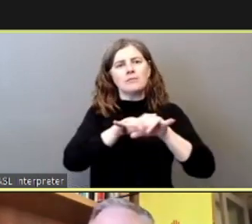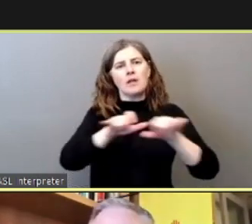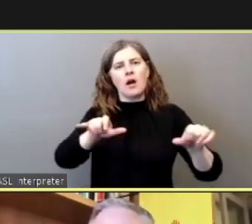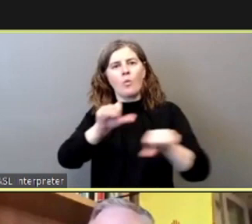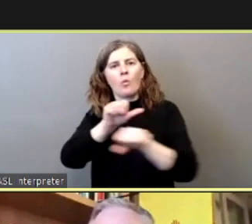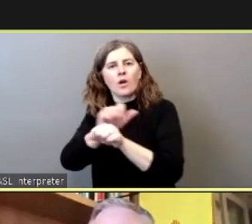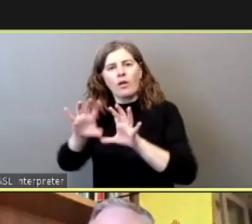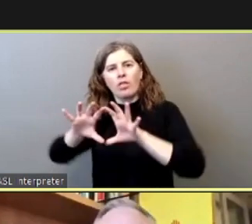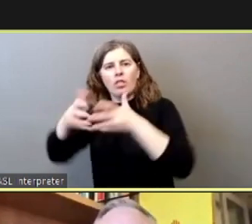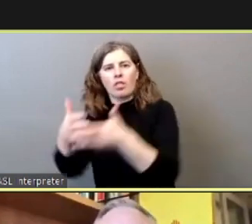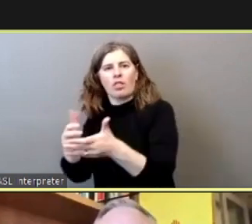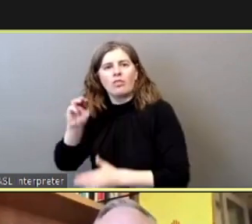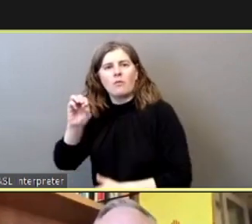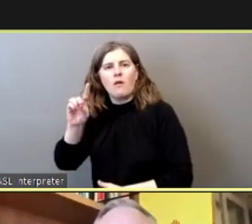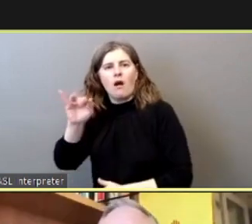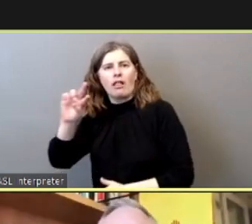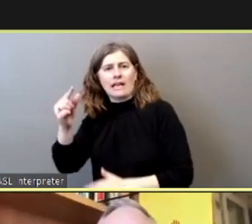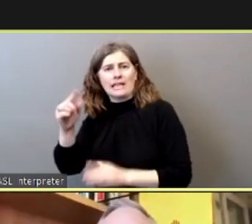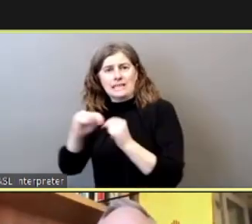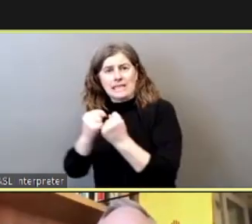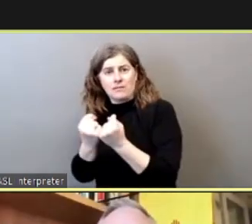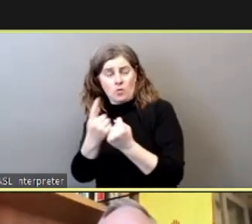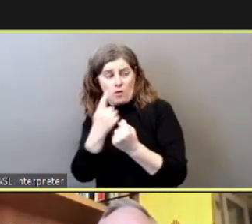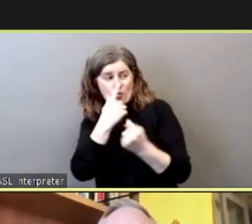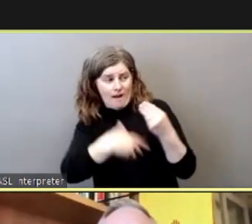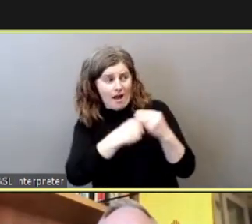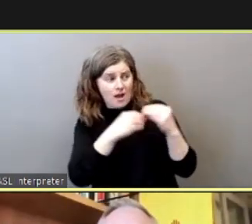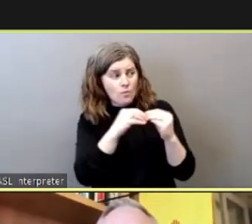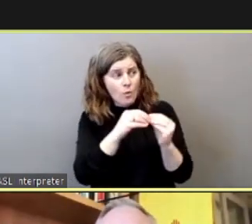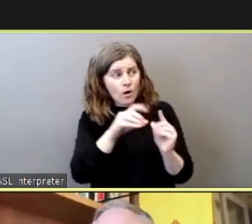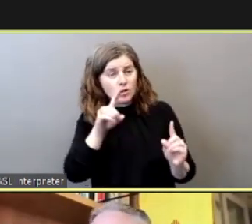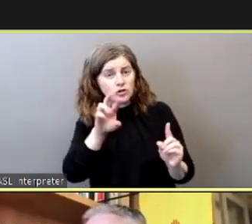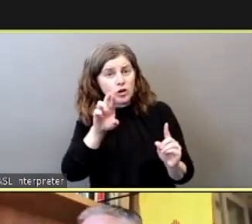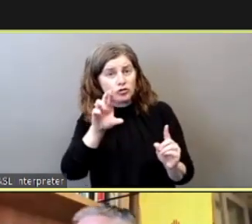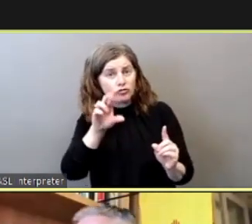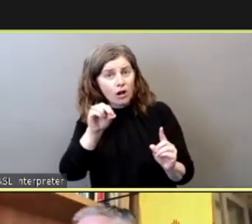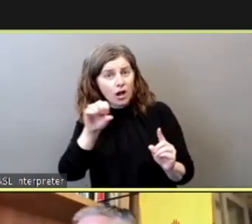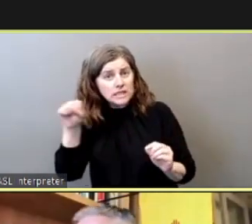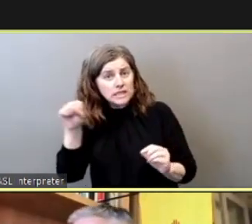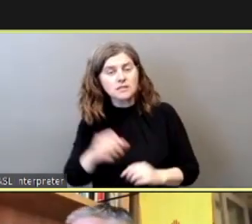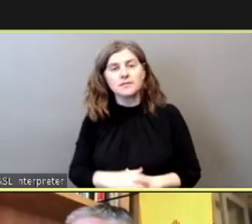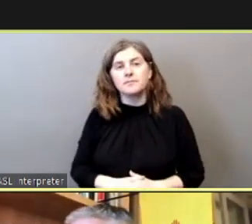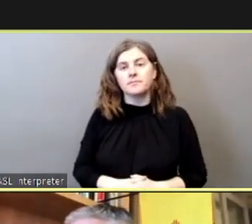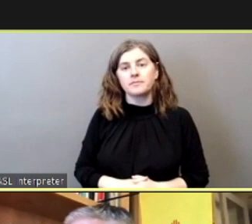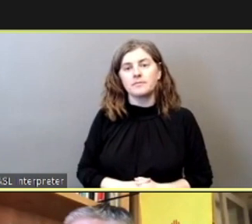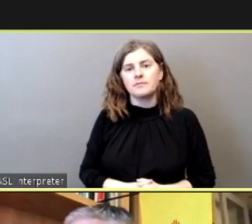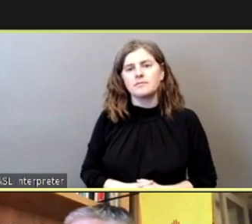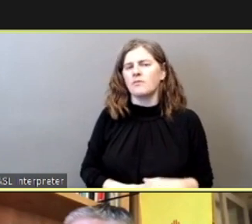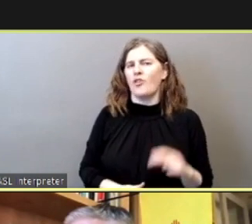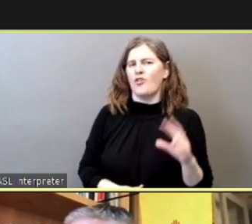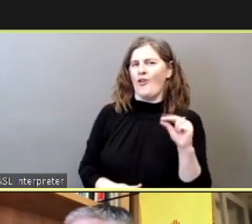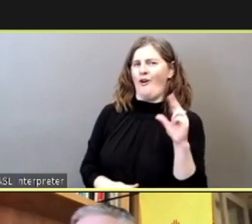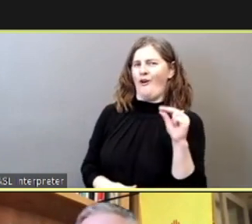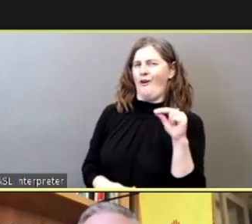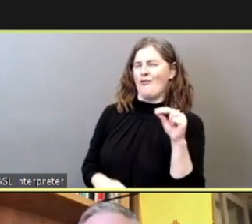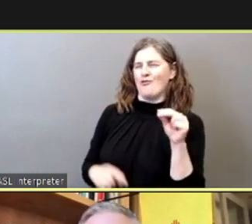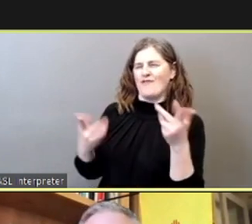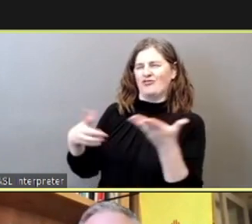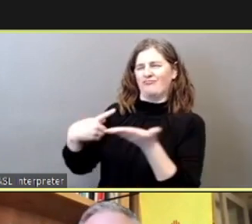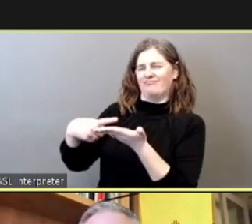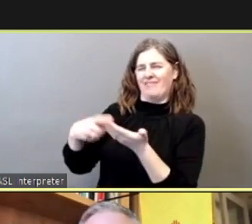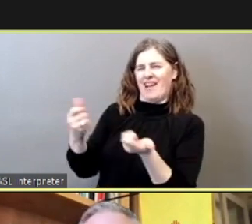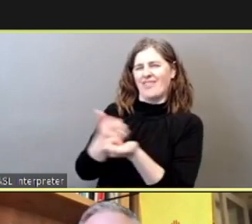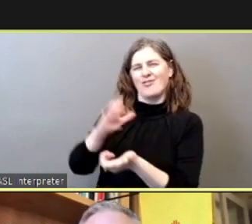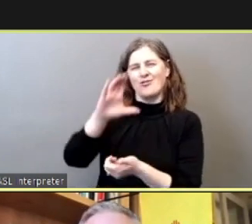modeling team. So anything else to add, Dr. Ross? No, I think you covered it, but